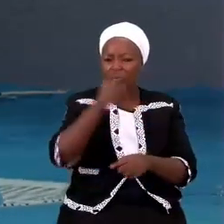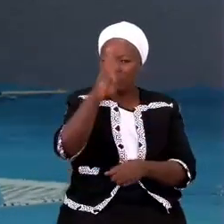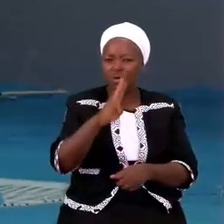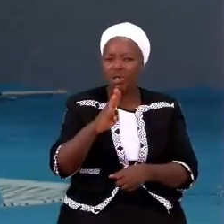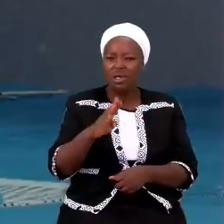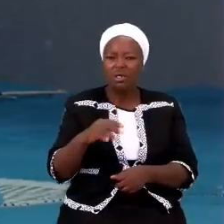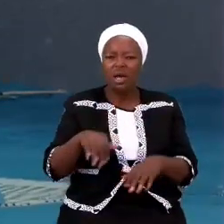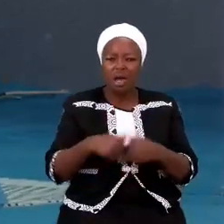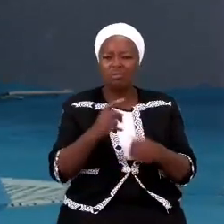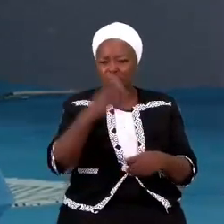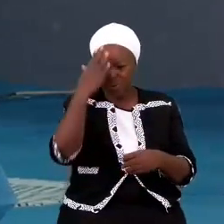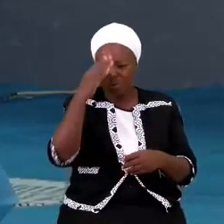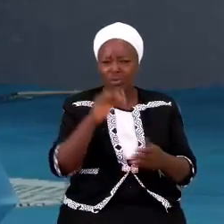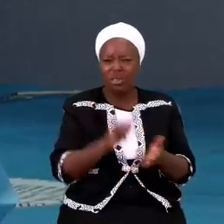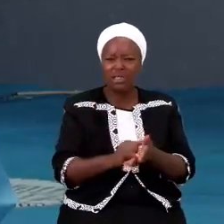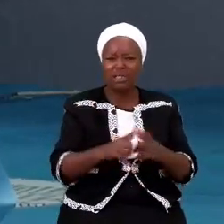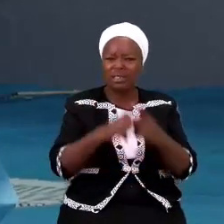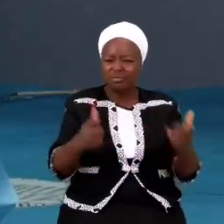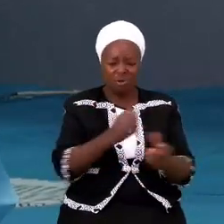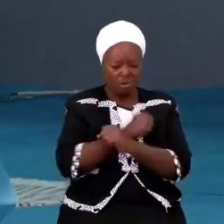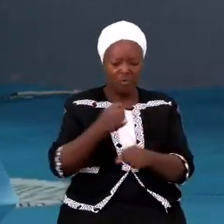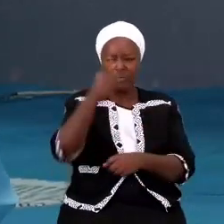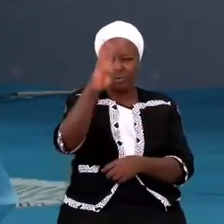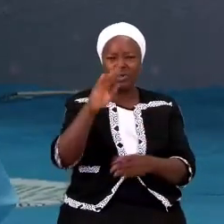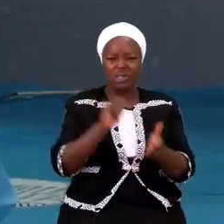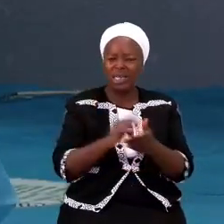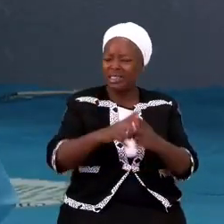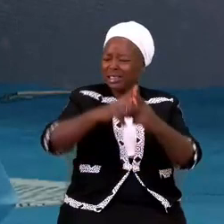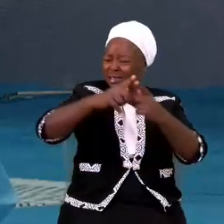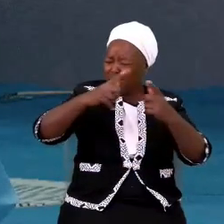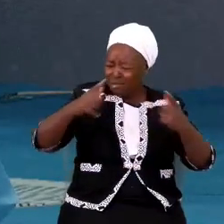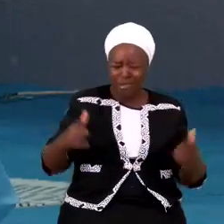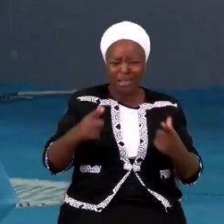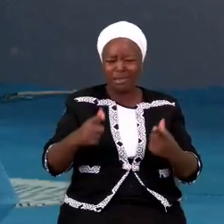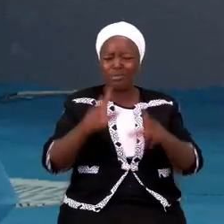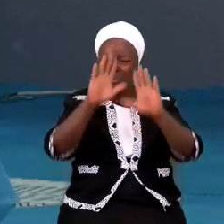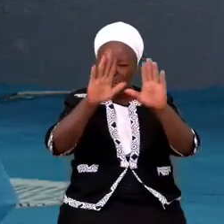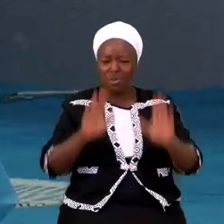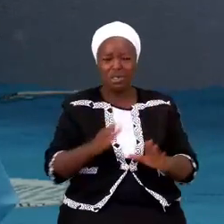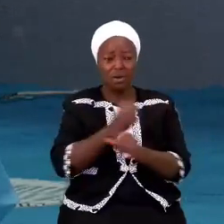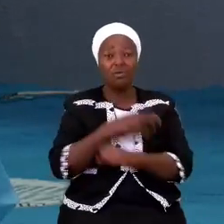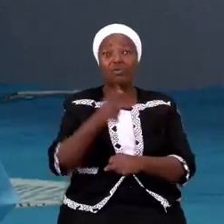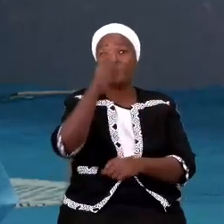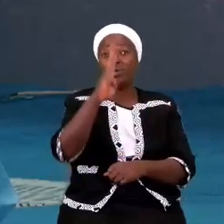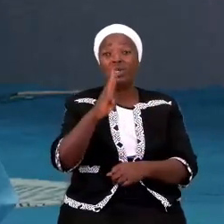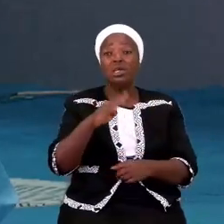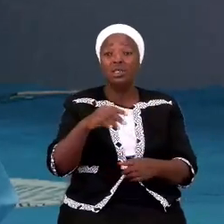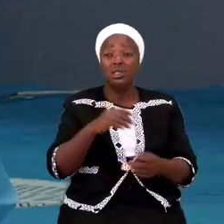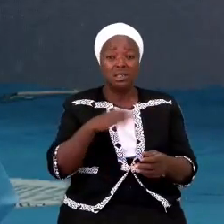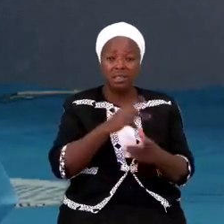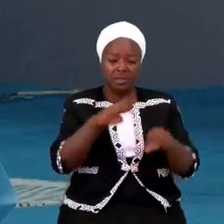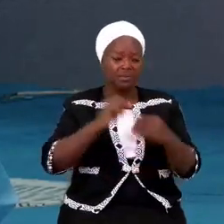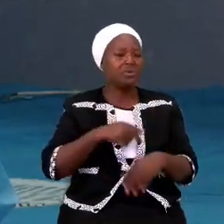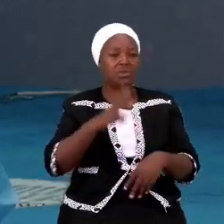of God. He gives us rain. That's good. That's not the height of the love. He gives us sunshine. That's good. He gives